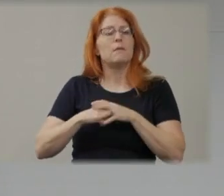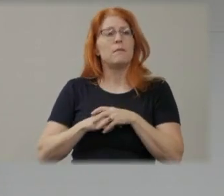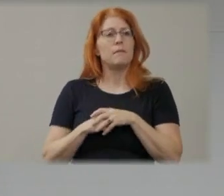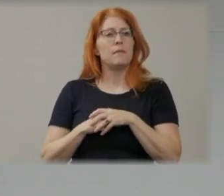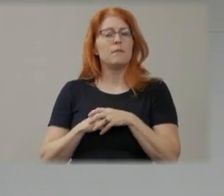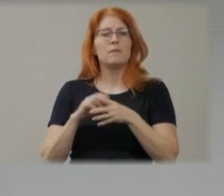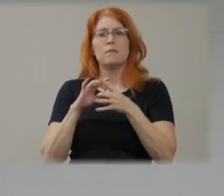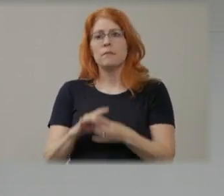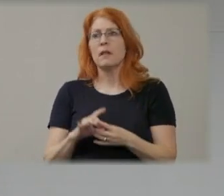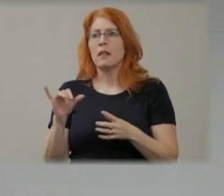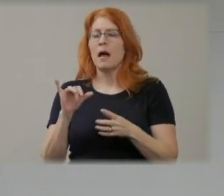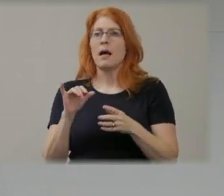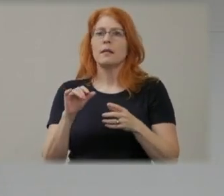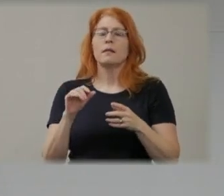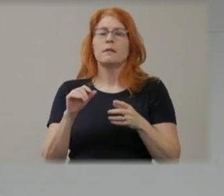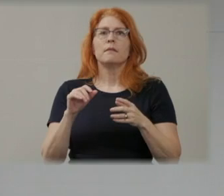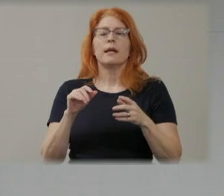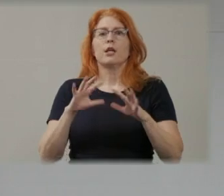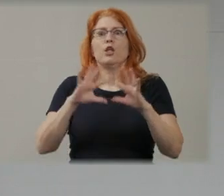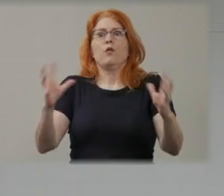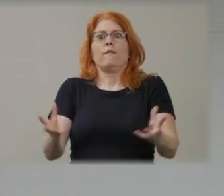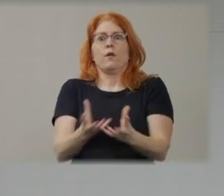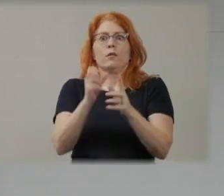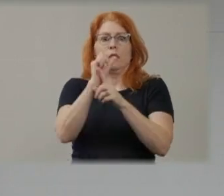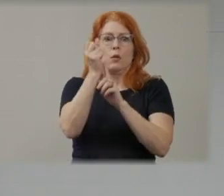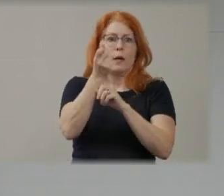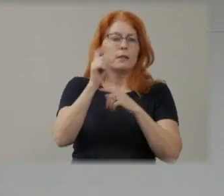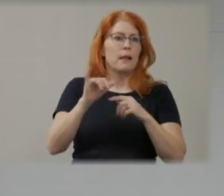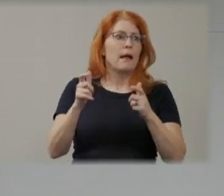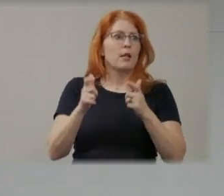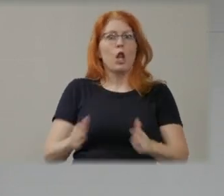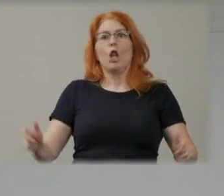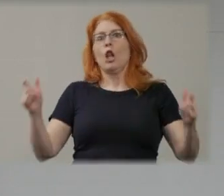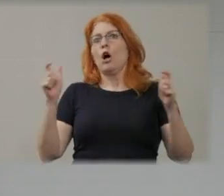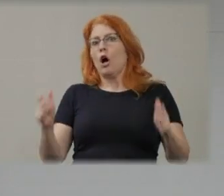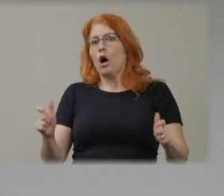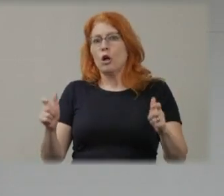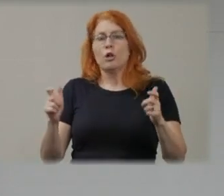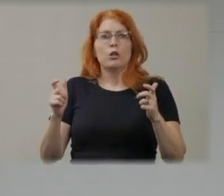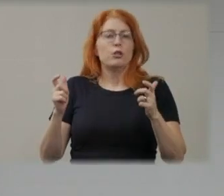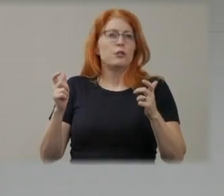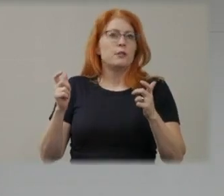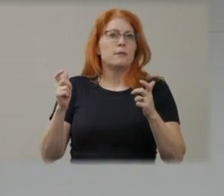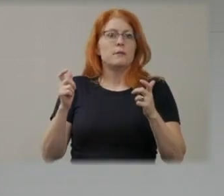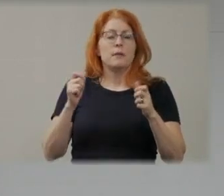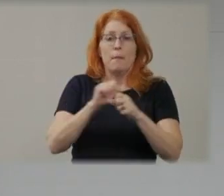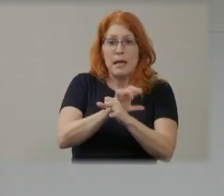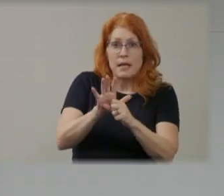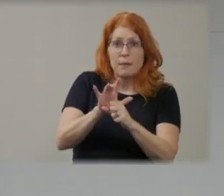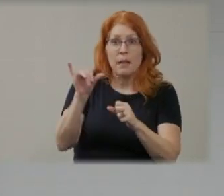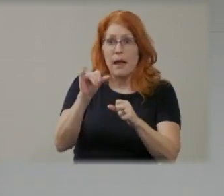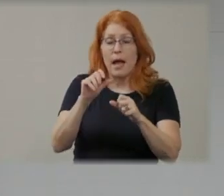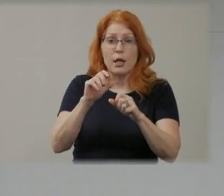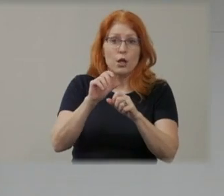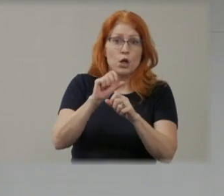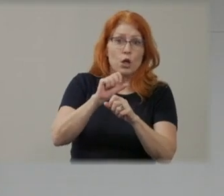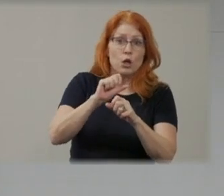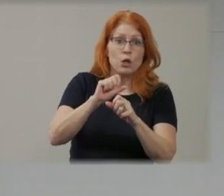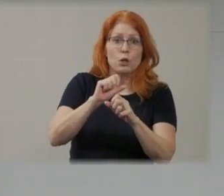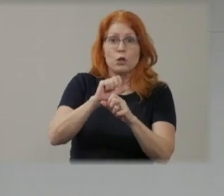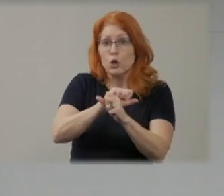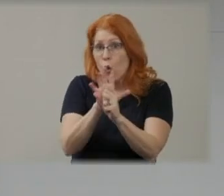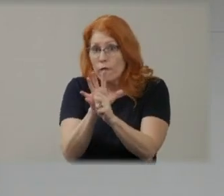to do with sort of a universal situation. Either it's a large scale pandemic like COVID, or it might